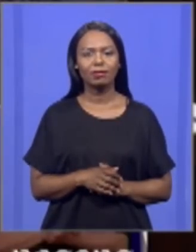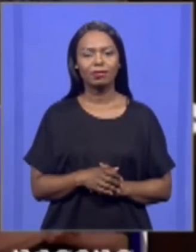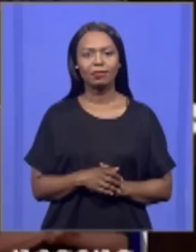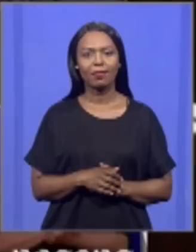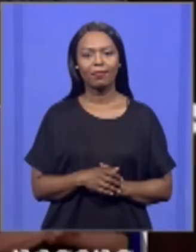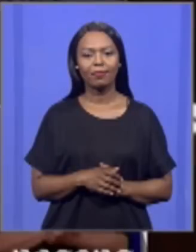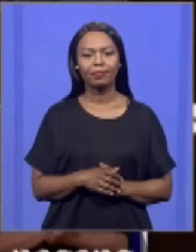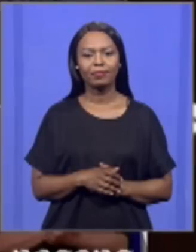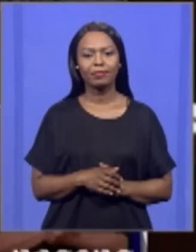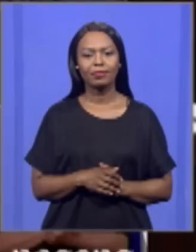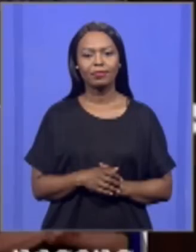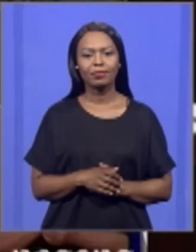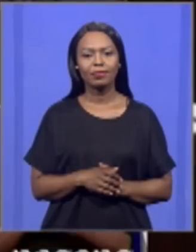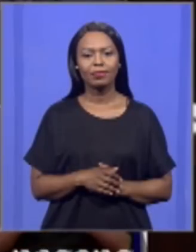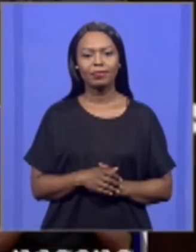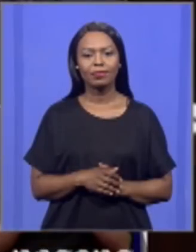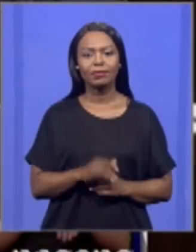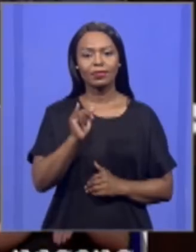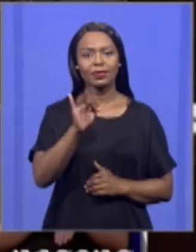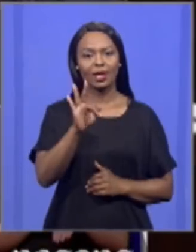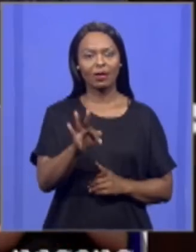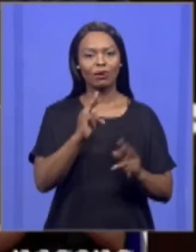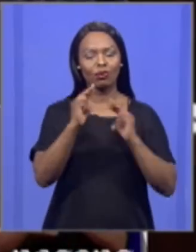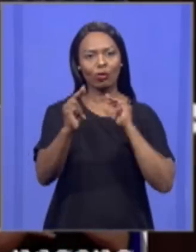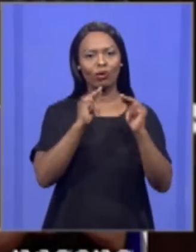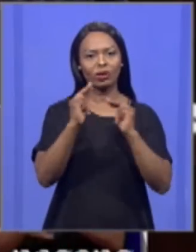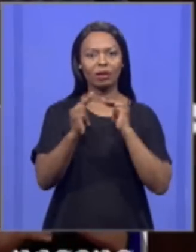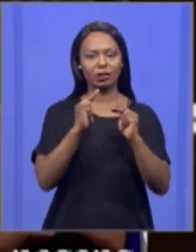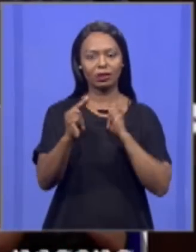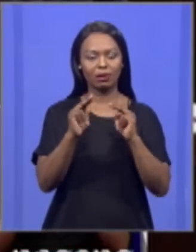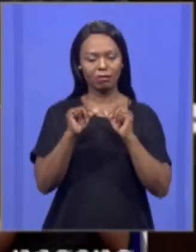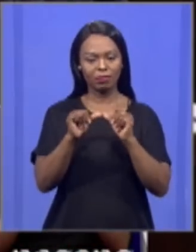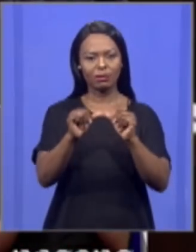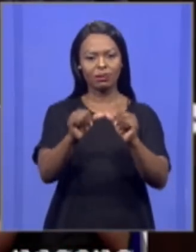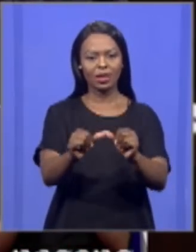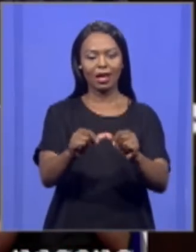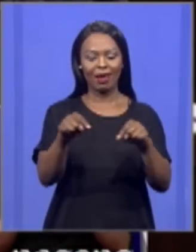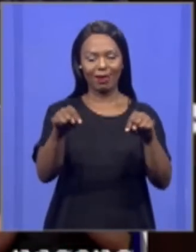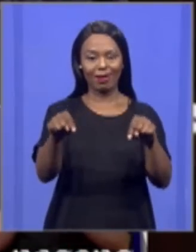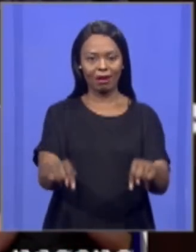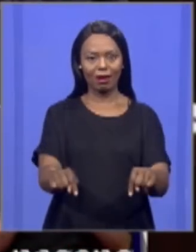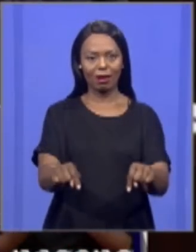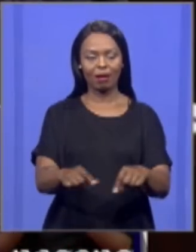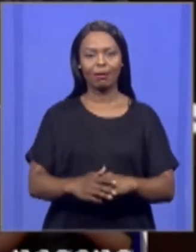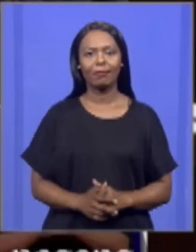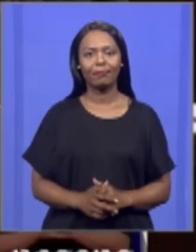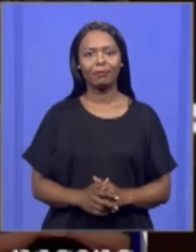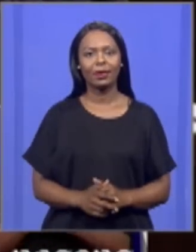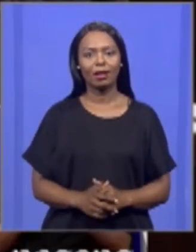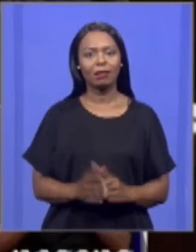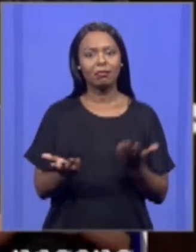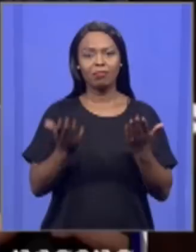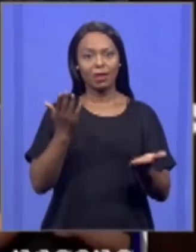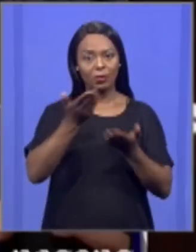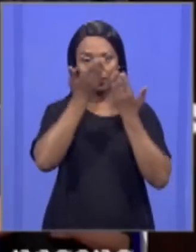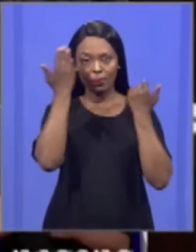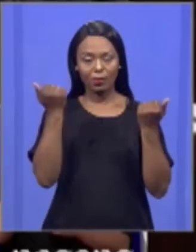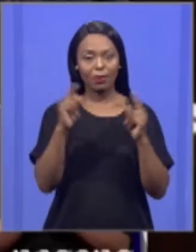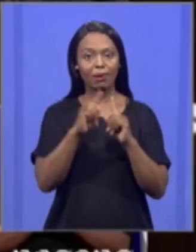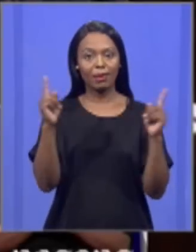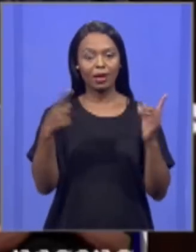If there was ever a time to keep negotiations and discussions open, it was now. You may not be aware of that, but at this moment